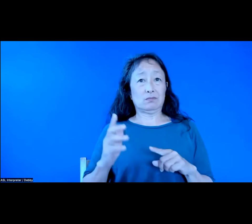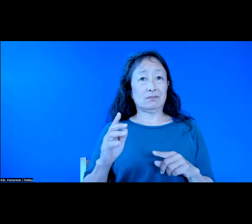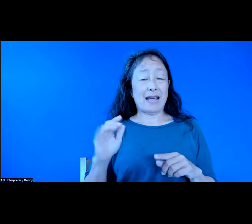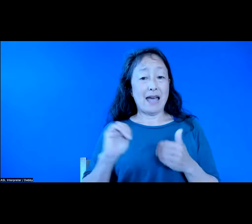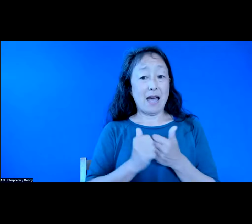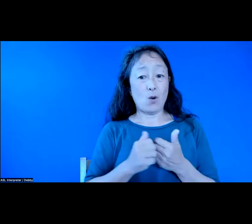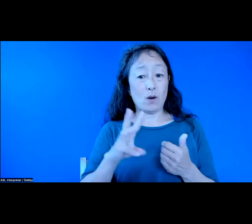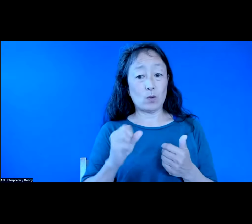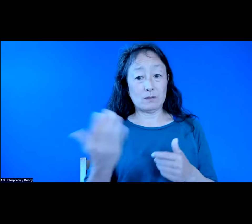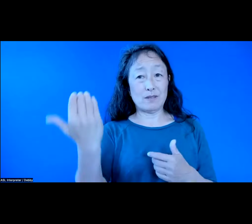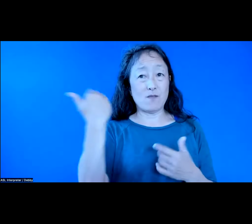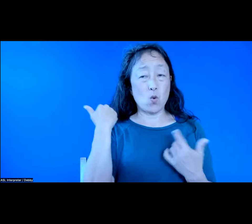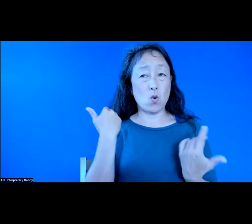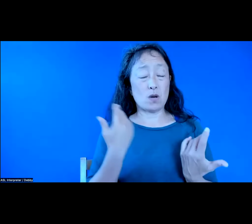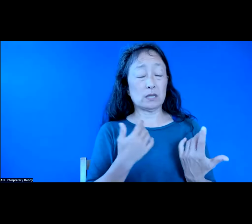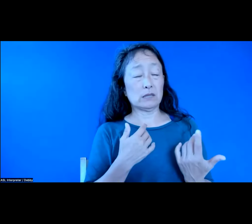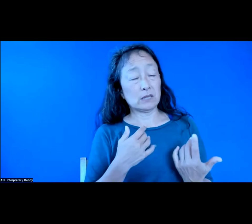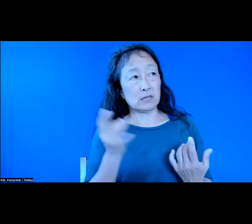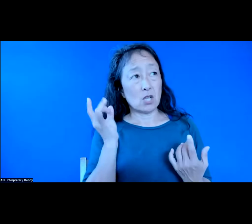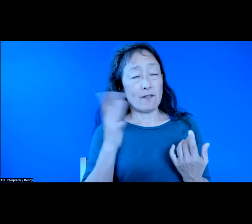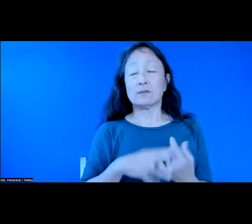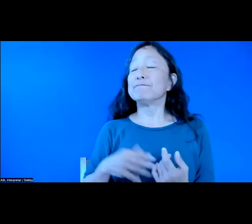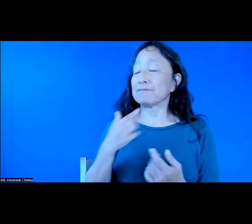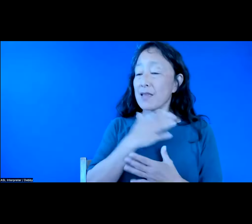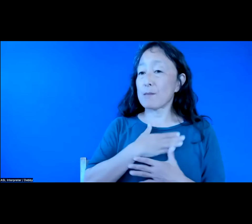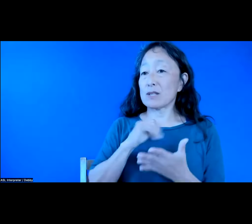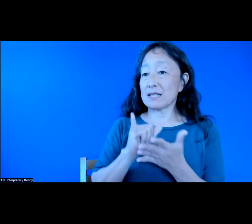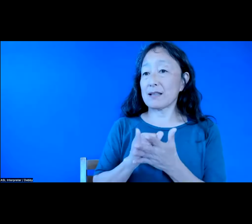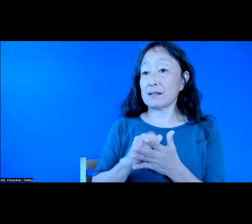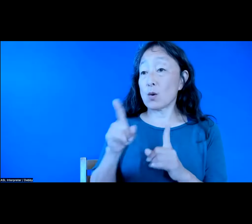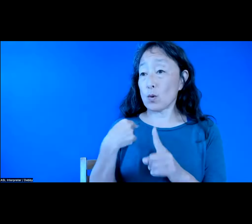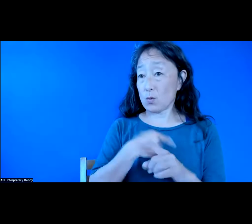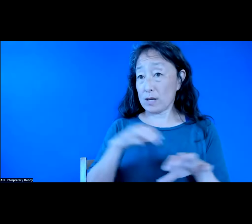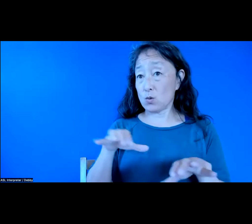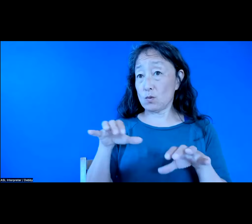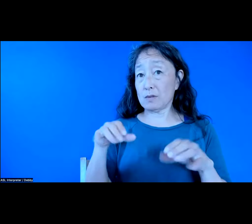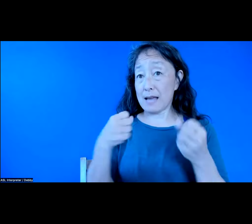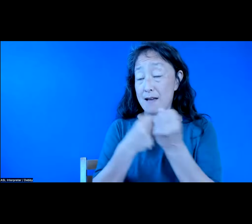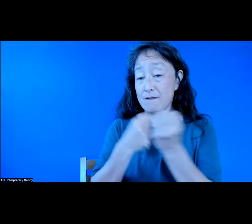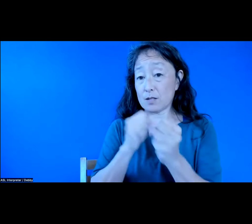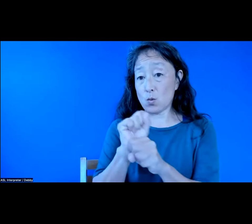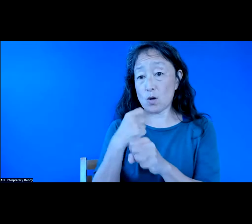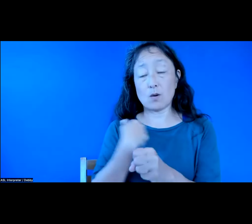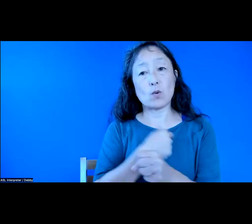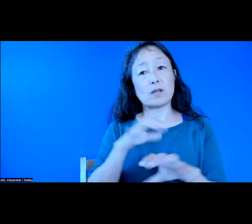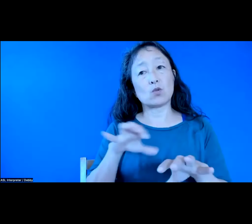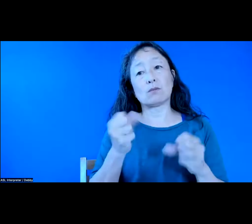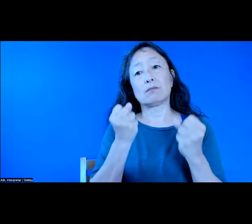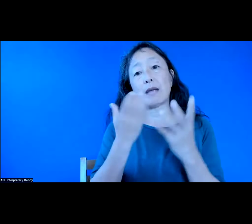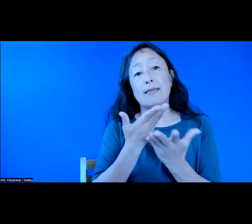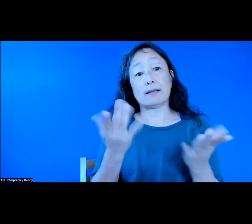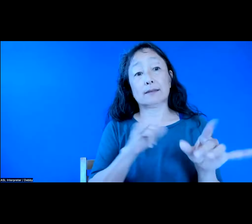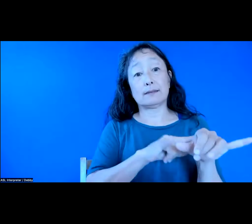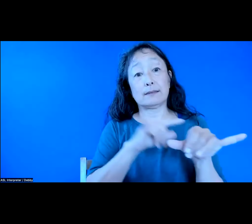I appreciate that. Thank you. We have, when we're doing advocacy work, we're doing a lot of things at the same time,